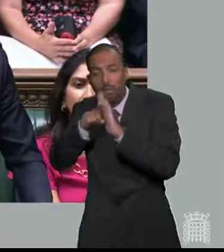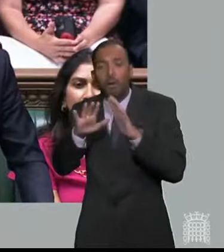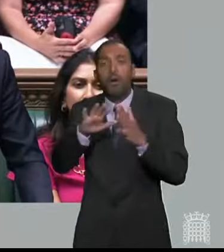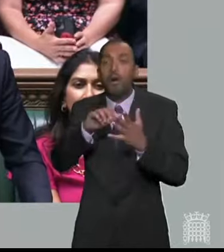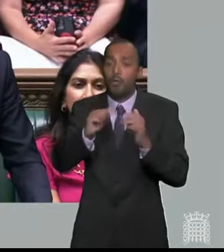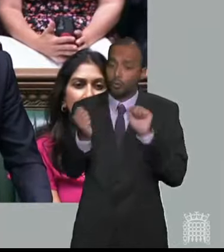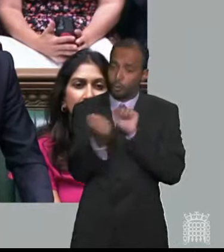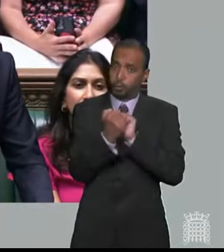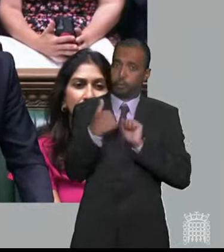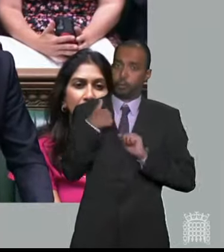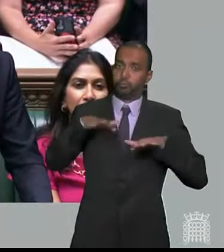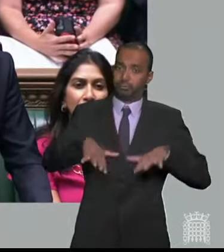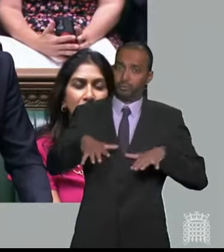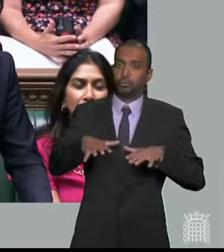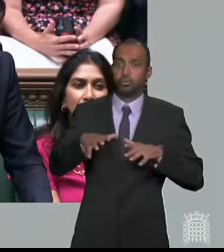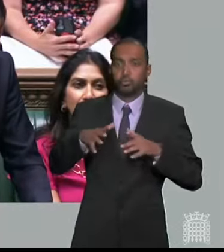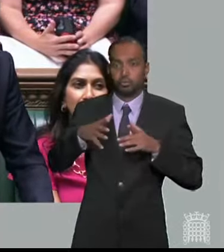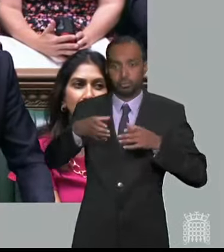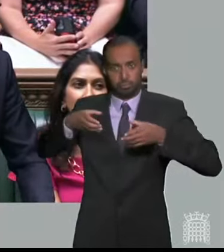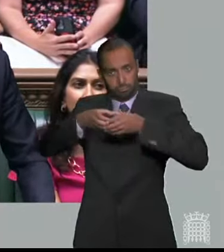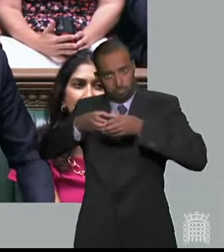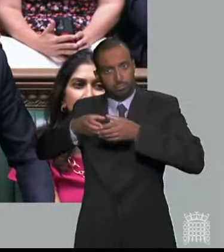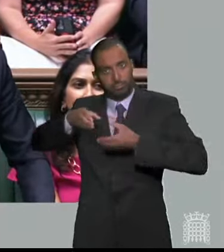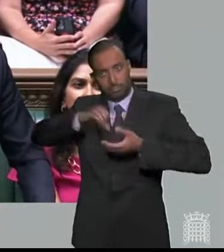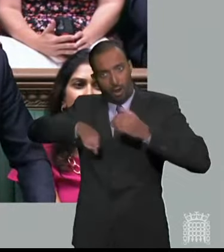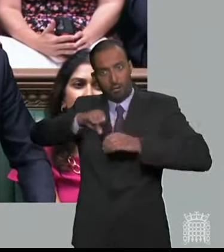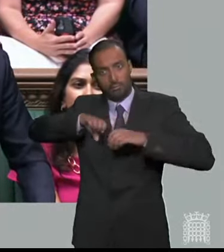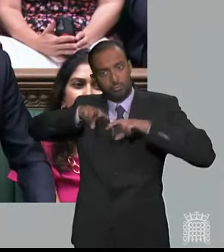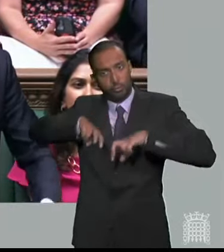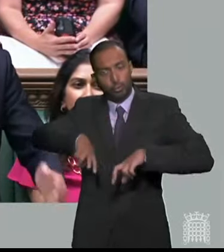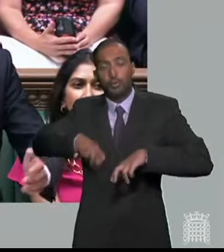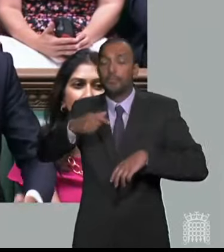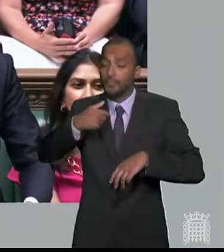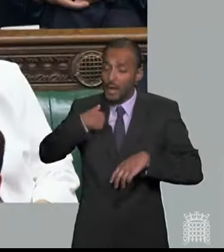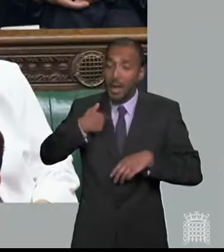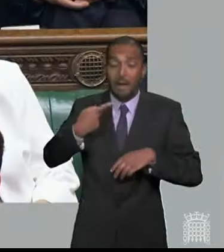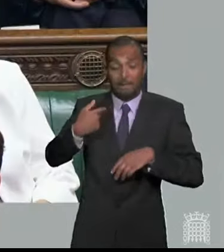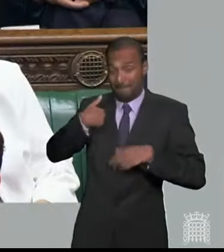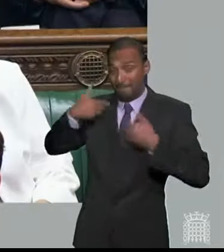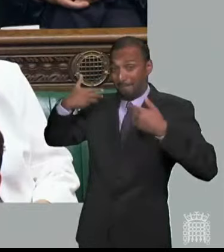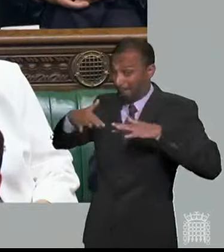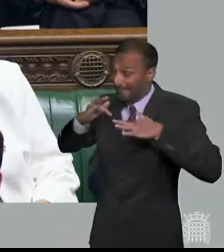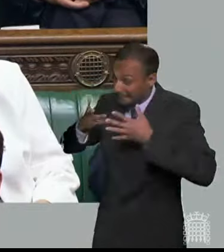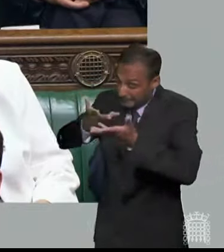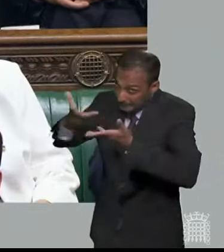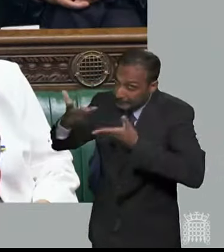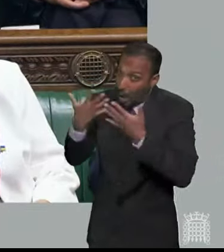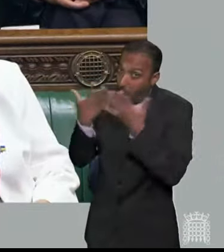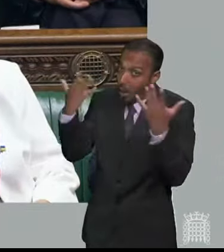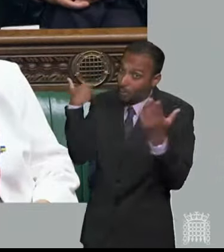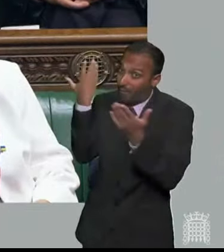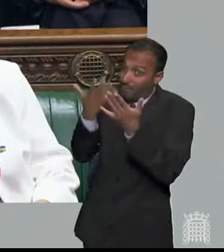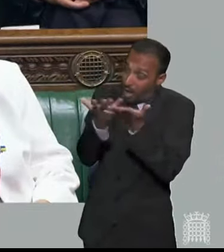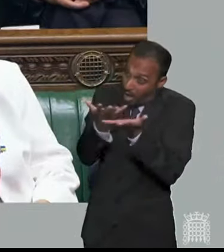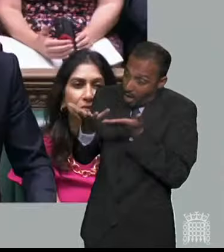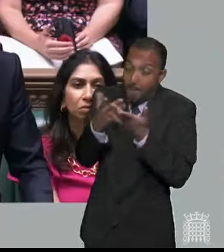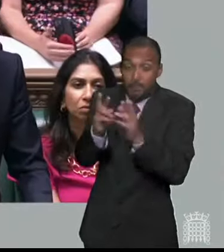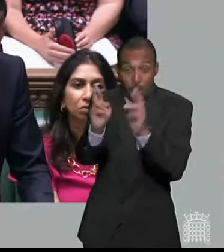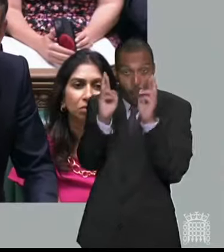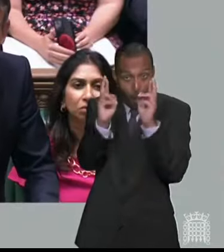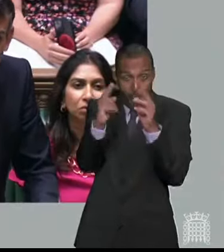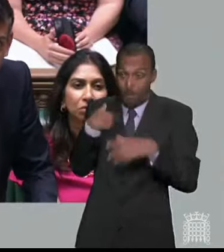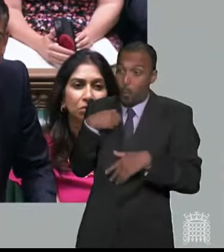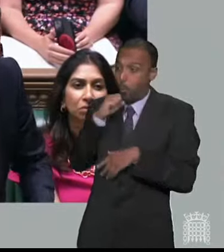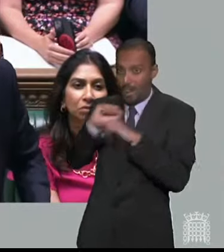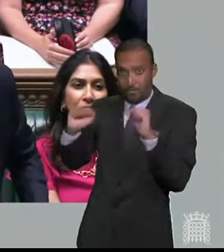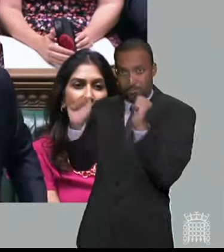and research. I can commit to her that we've been extensively involved in discussions. I hope to be able to conclude those successfully, and when we do, I hope she'll be the